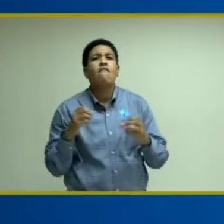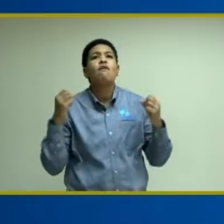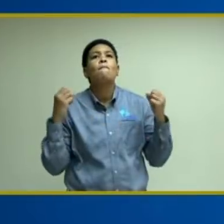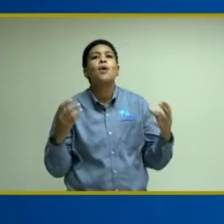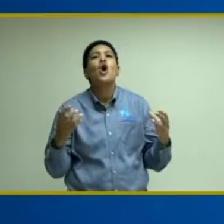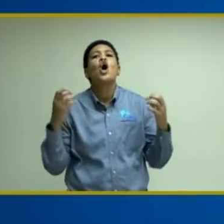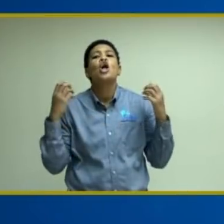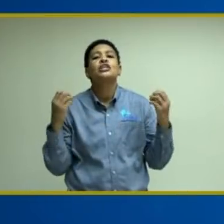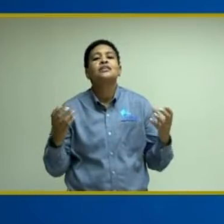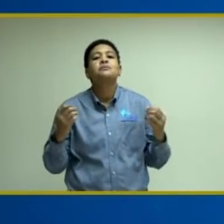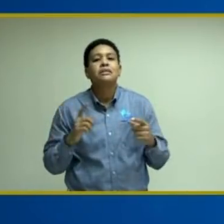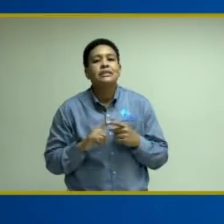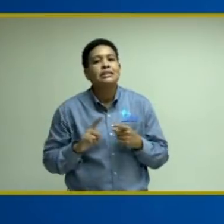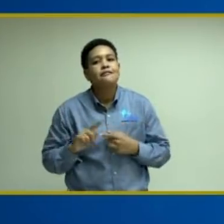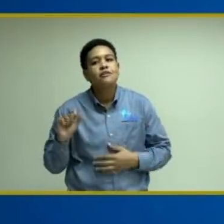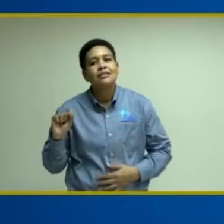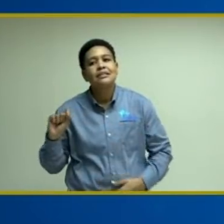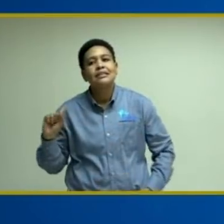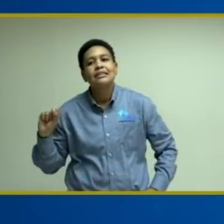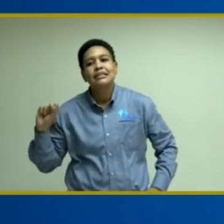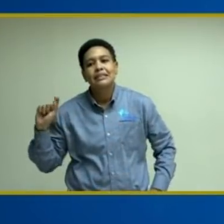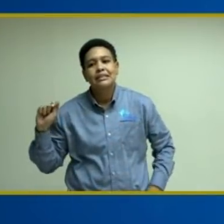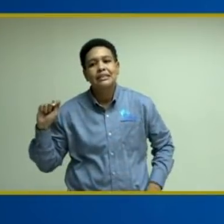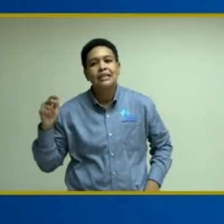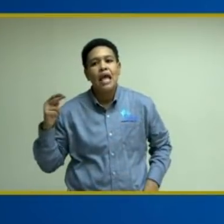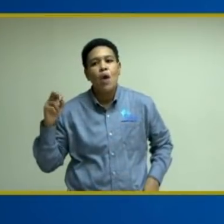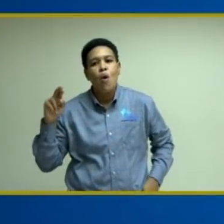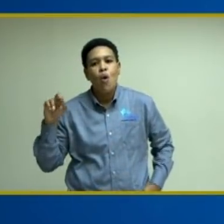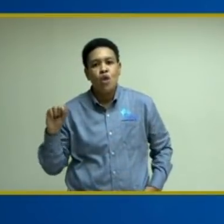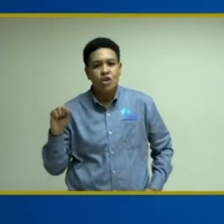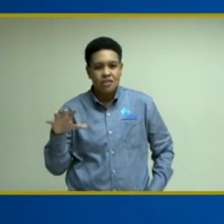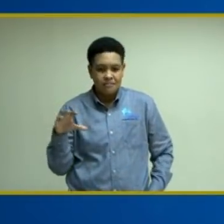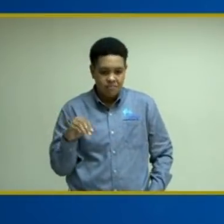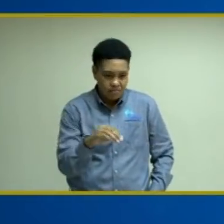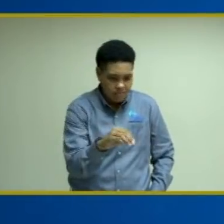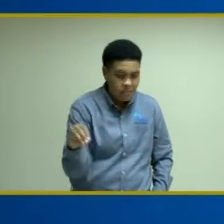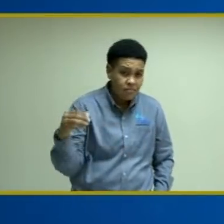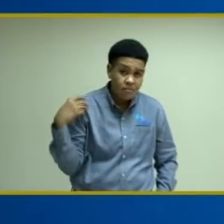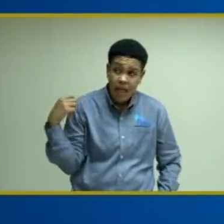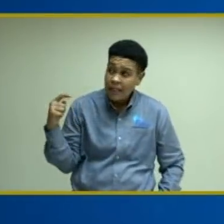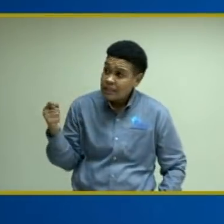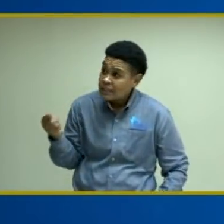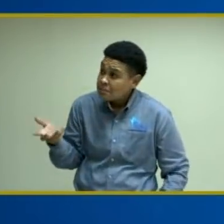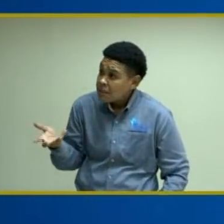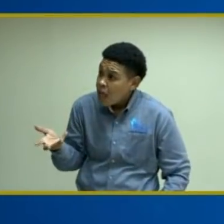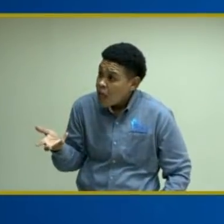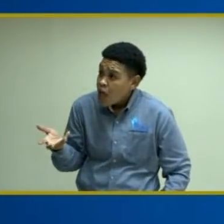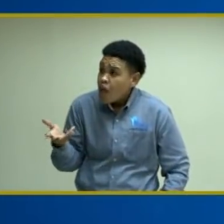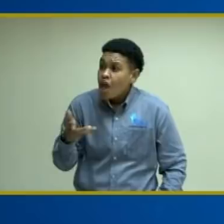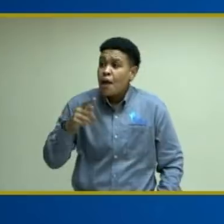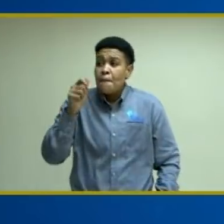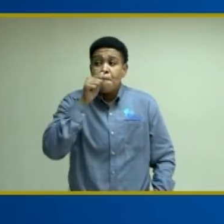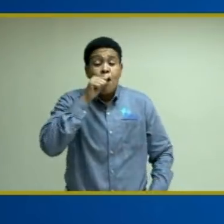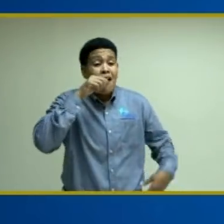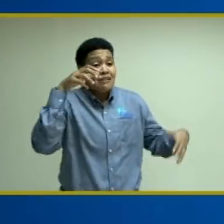multiple stakeholders, the health team in the field, private